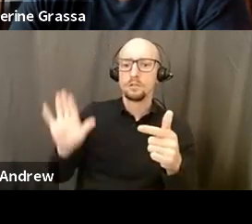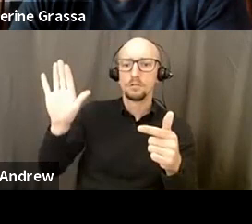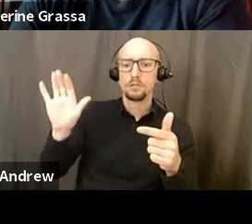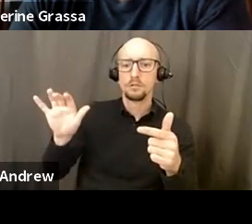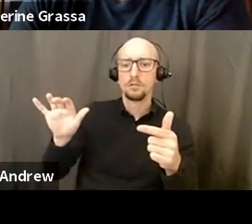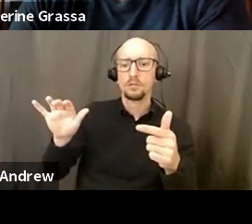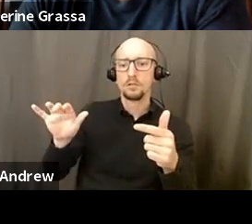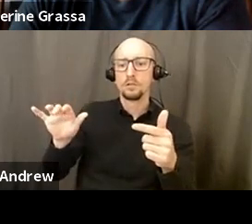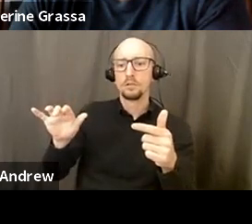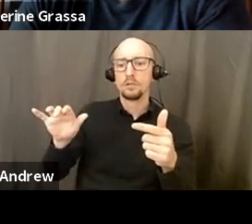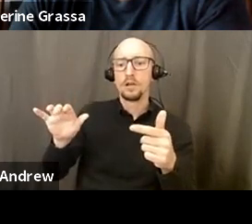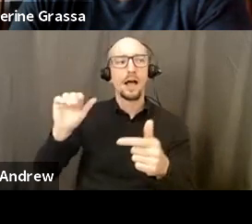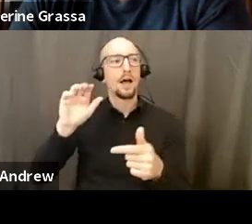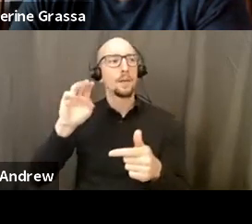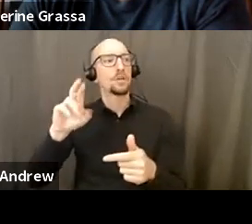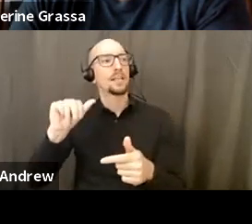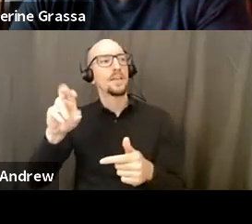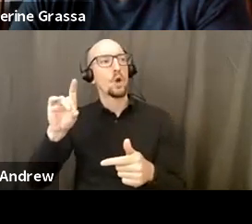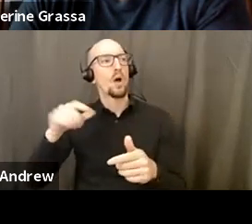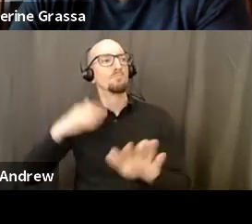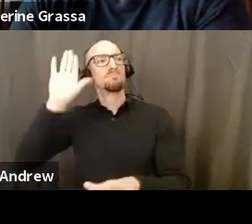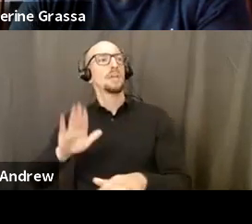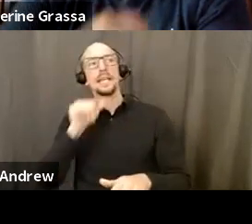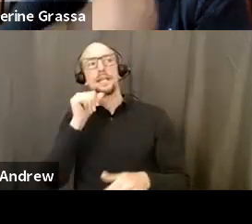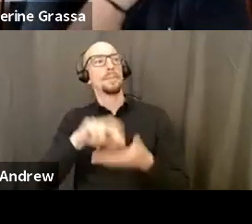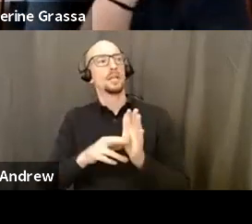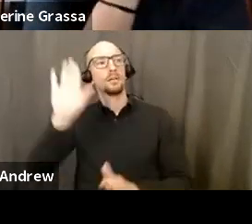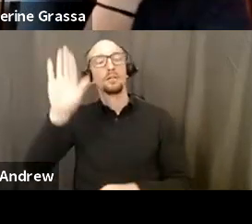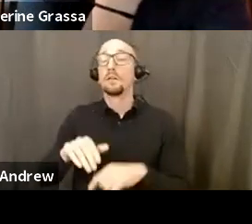I'm sorry, I neglected to lower my hand. My hand's down. Okay, Dr. Tang.